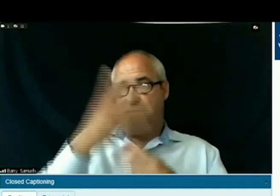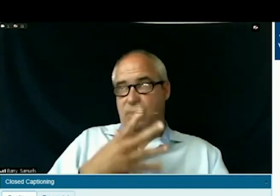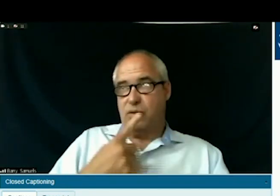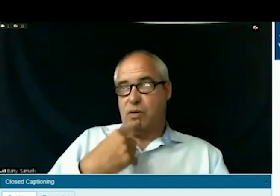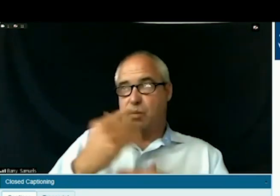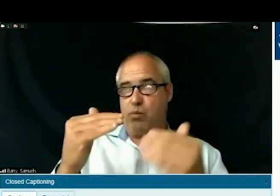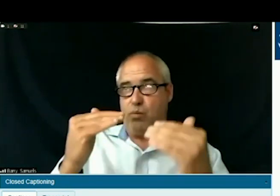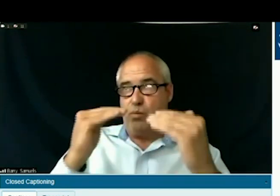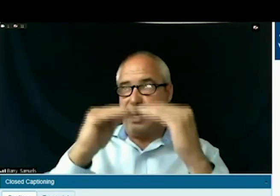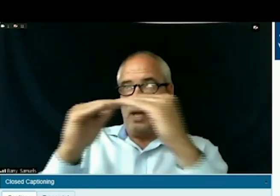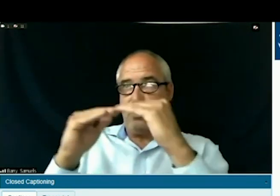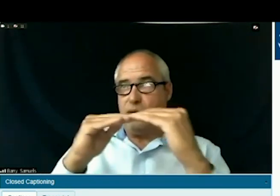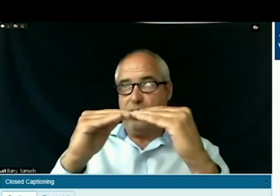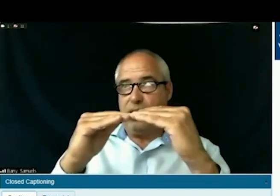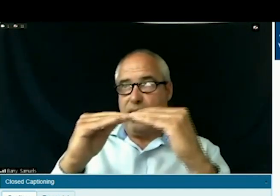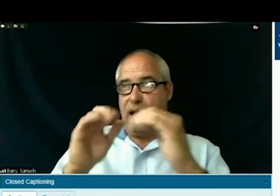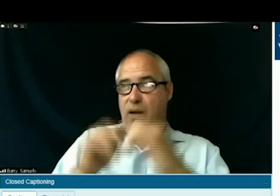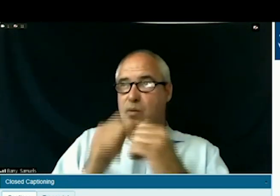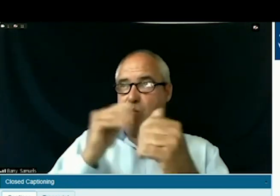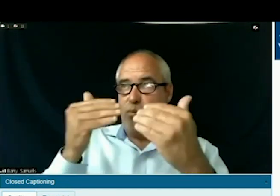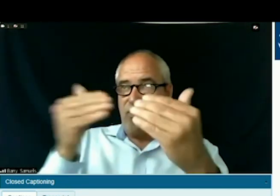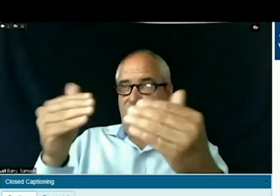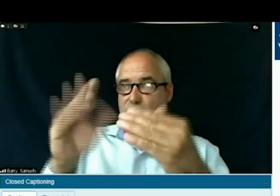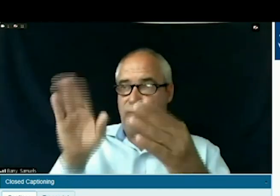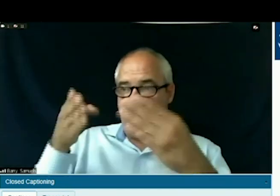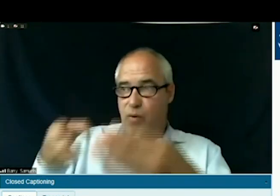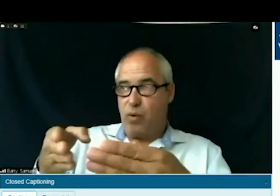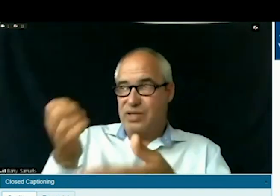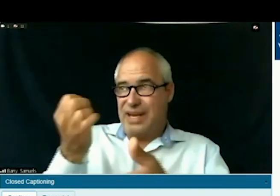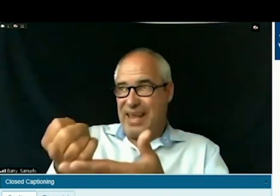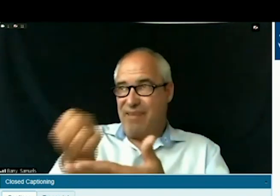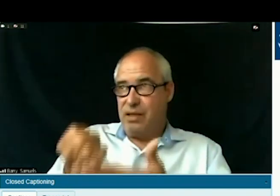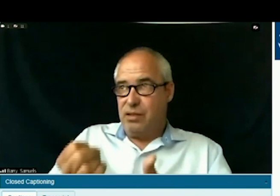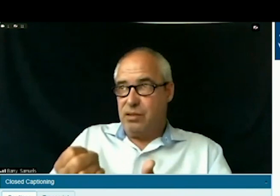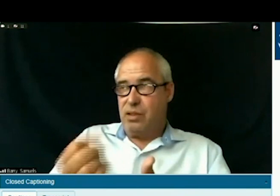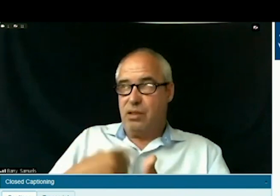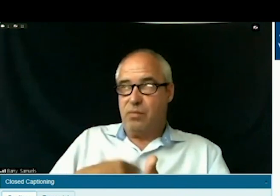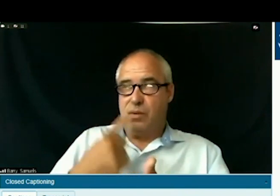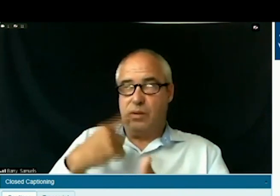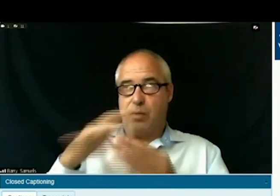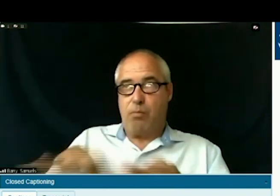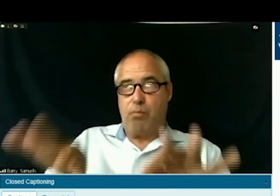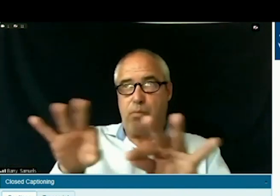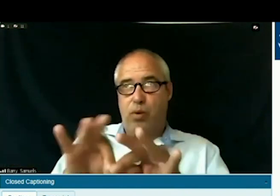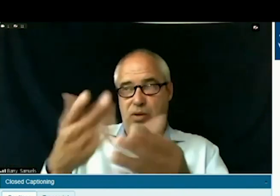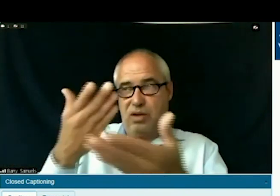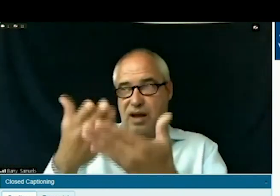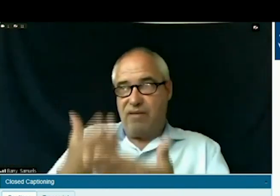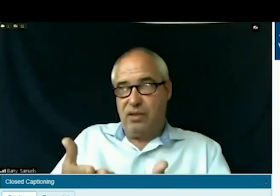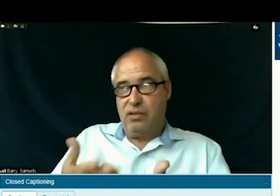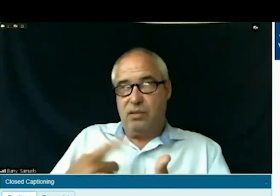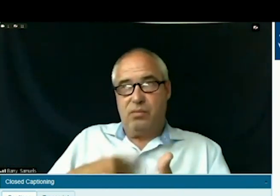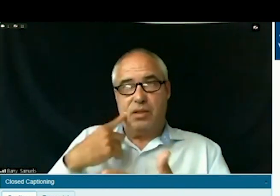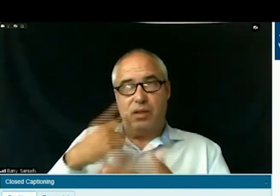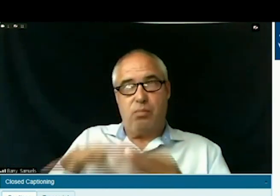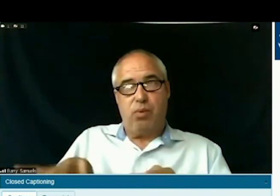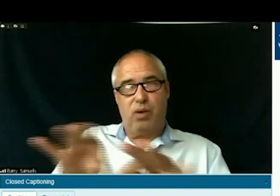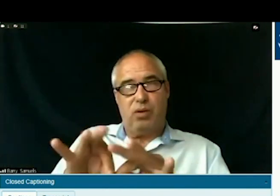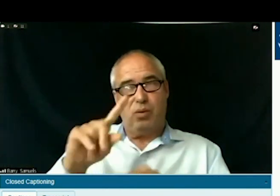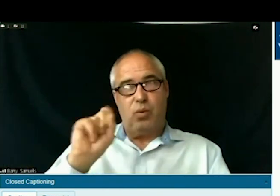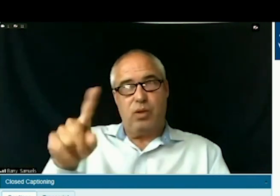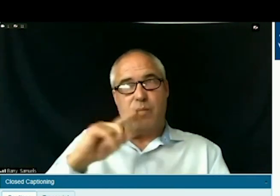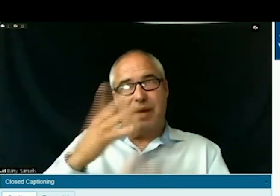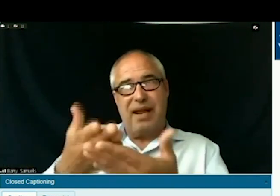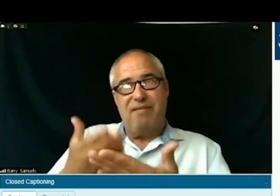how do you move forward when the focus is on evidence? And I think that's just such an important question we need to think more about. I also just want to add